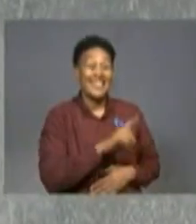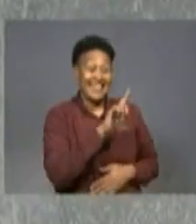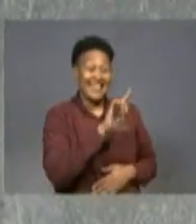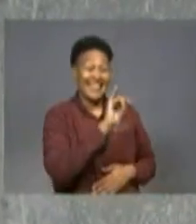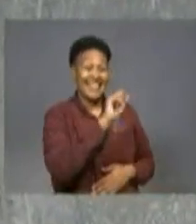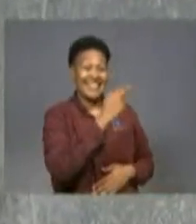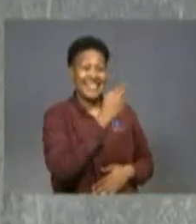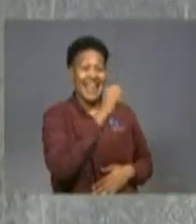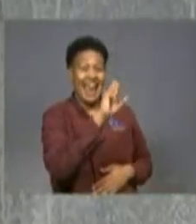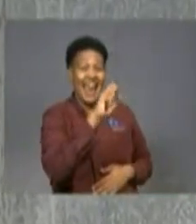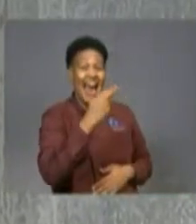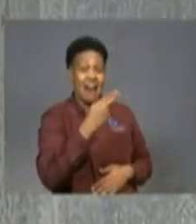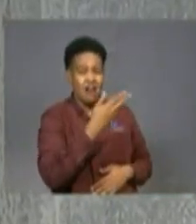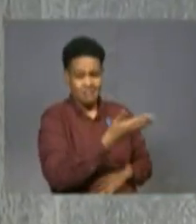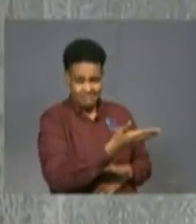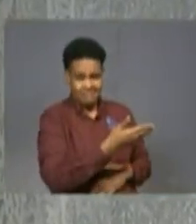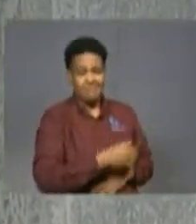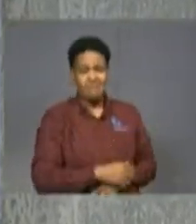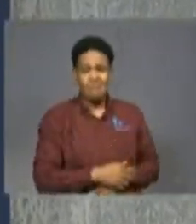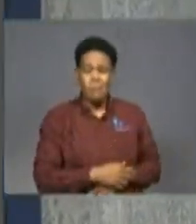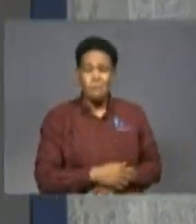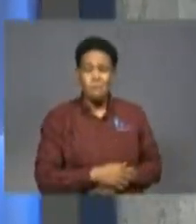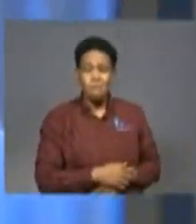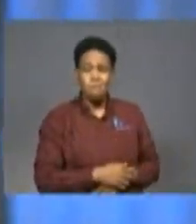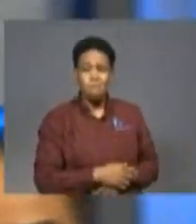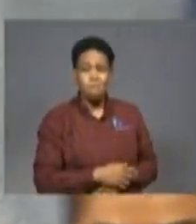Lisa Hanna,